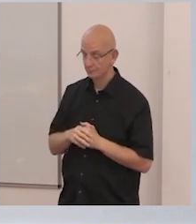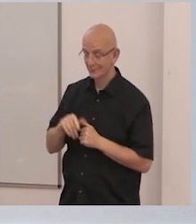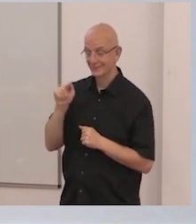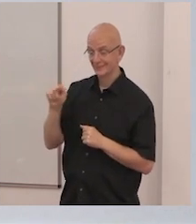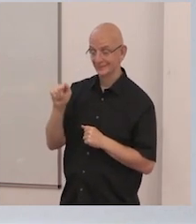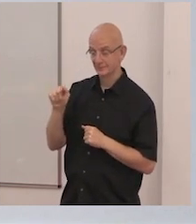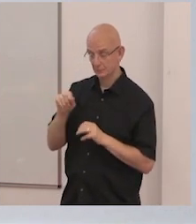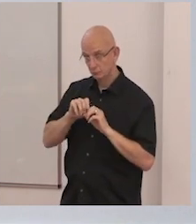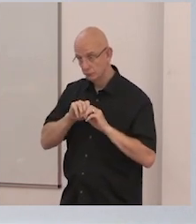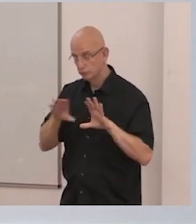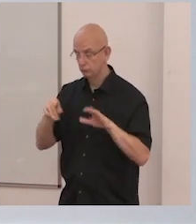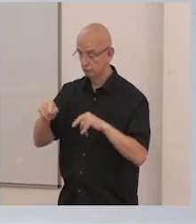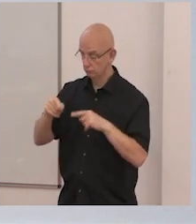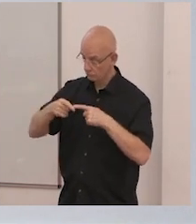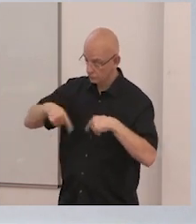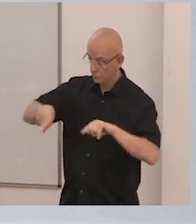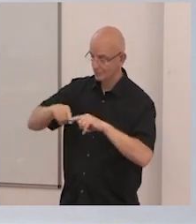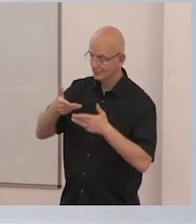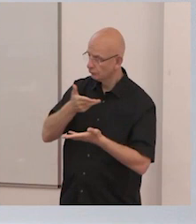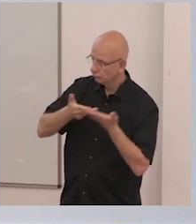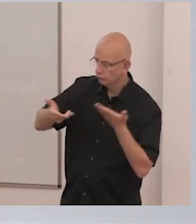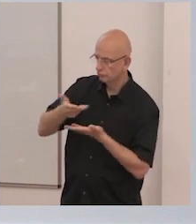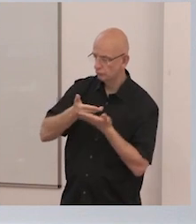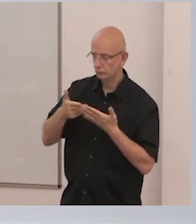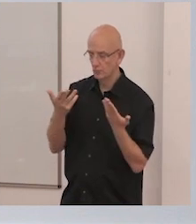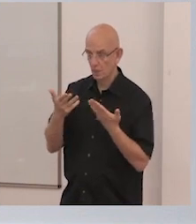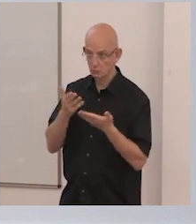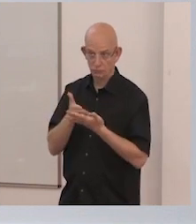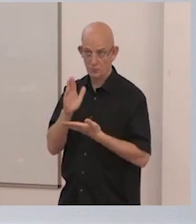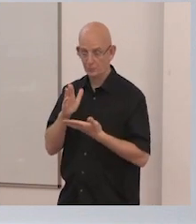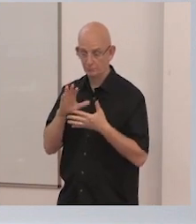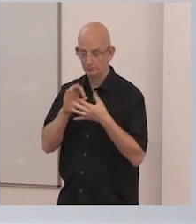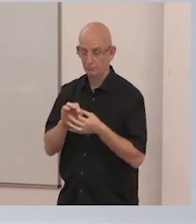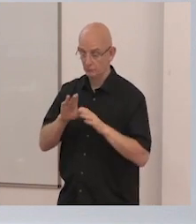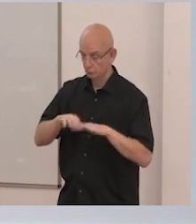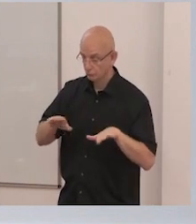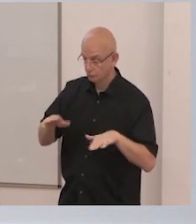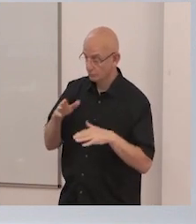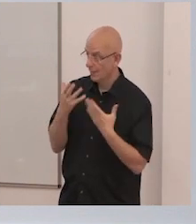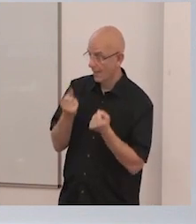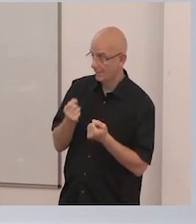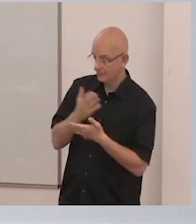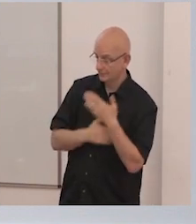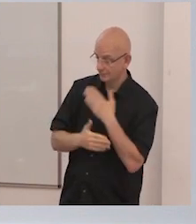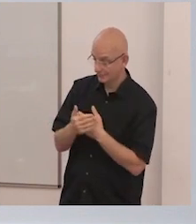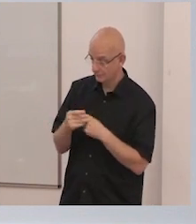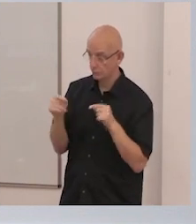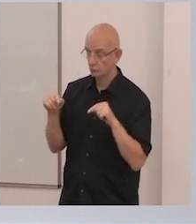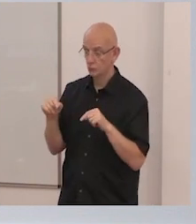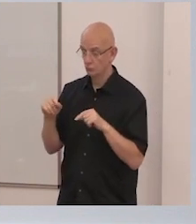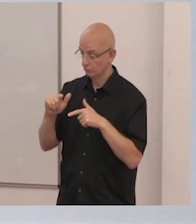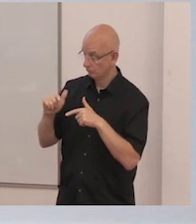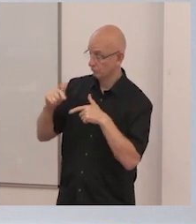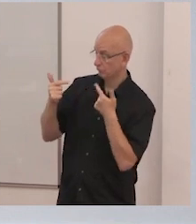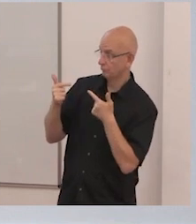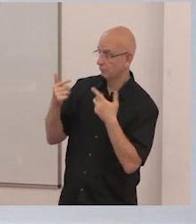has joined us online as well for the Q&A of this session. So we'll play Danius's video recording now, and then we'll go